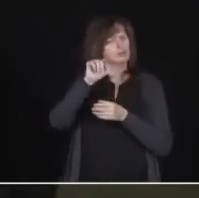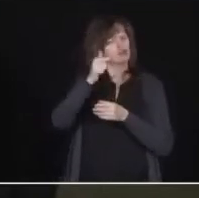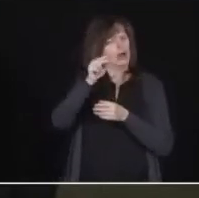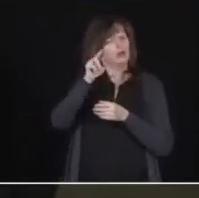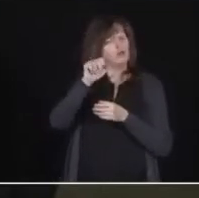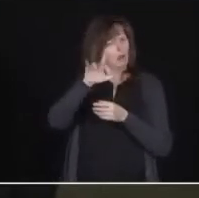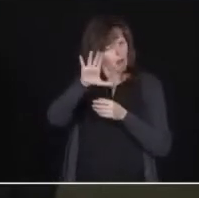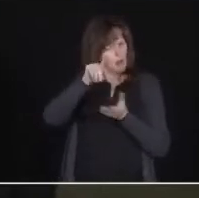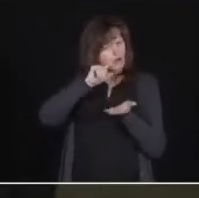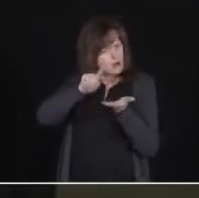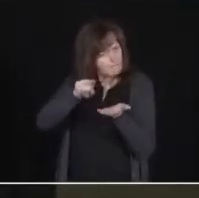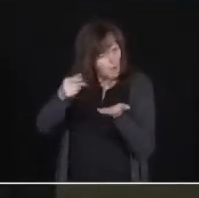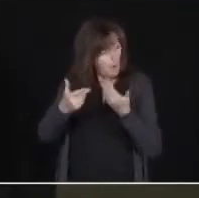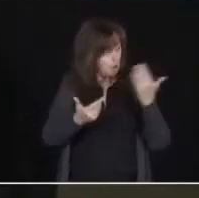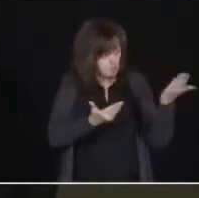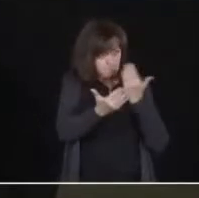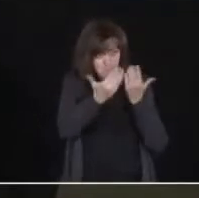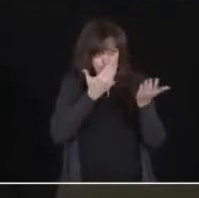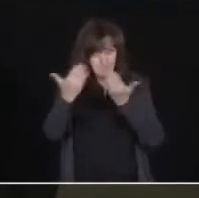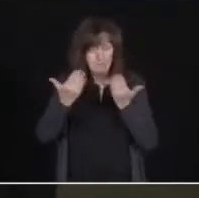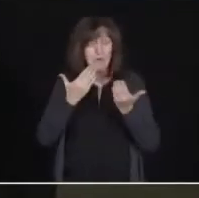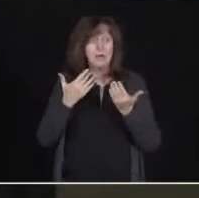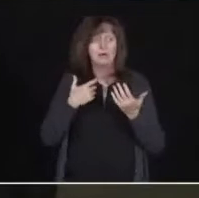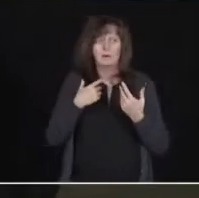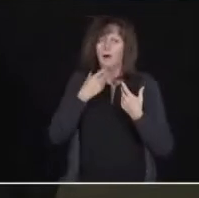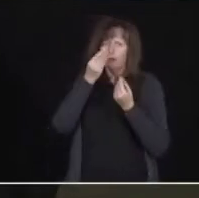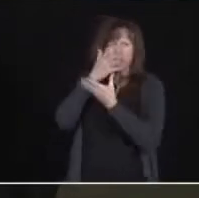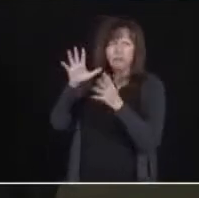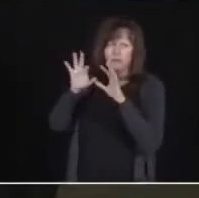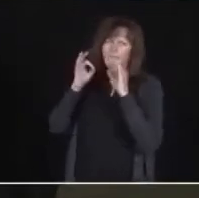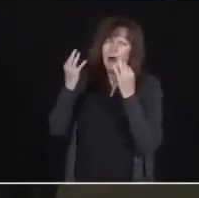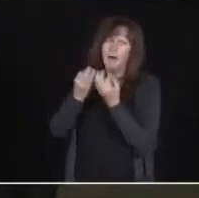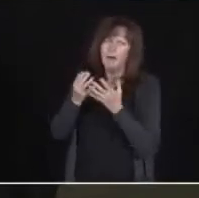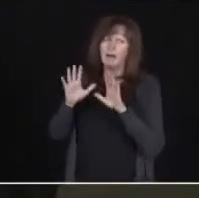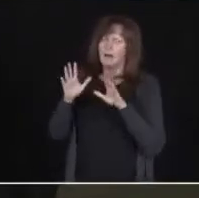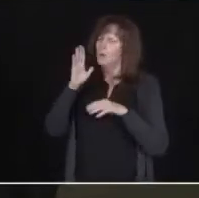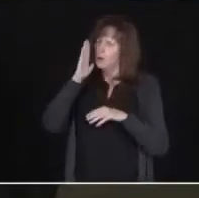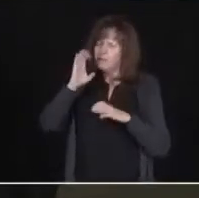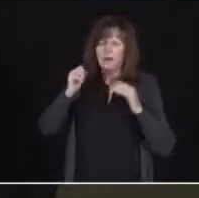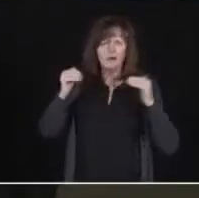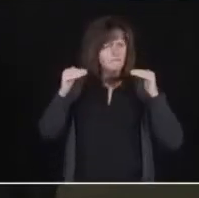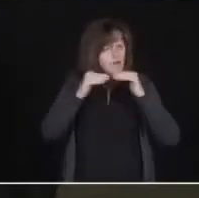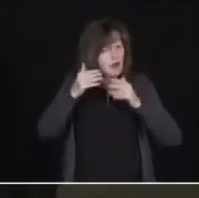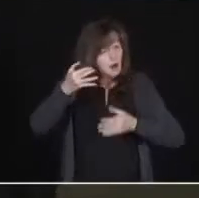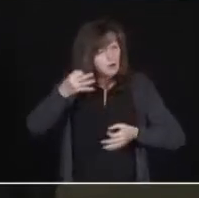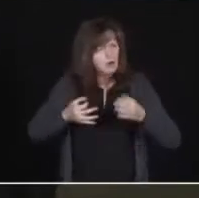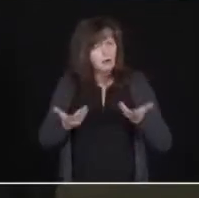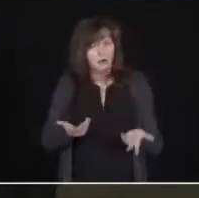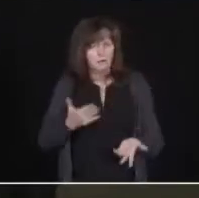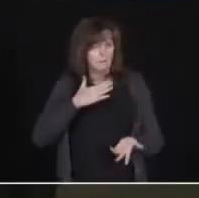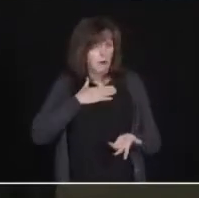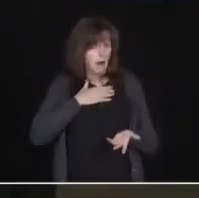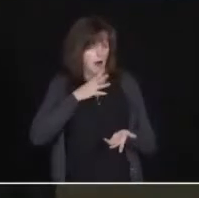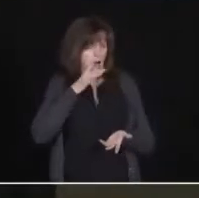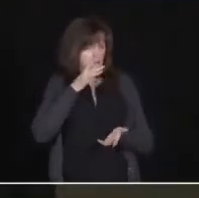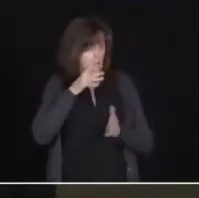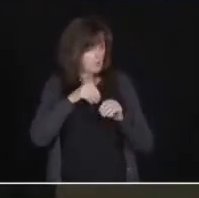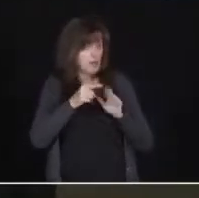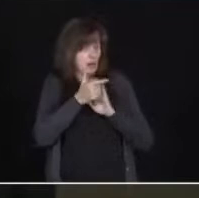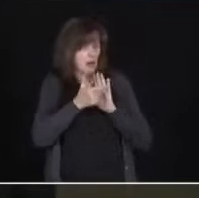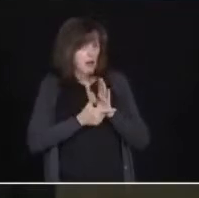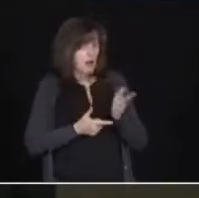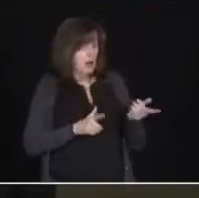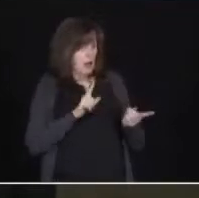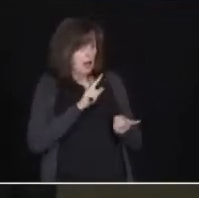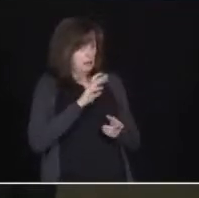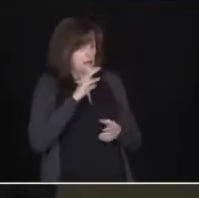tell the families there will be justice. My mother-in-law is in a long-term care home. I've been up there just hammering